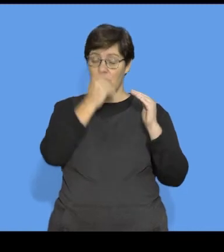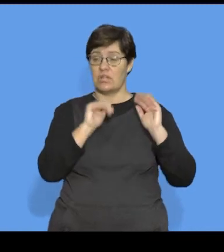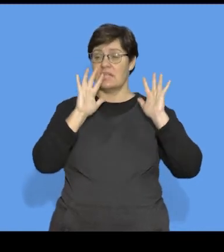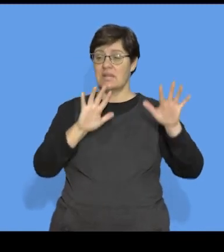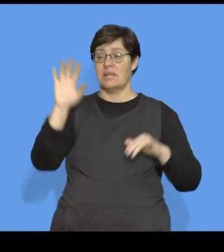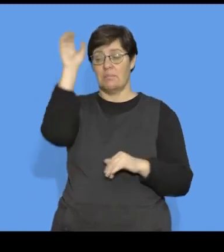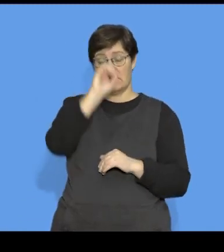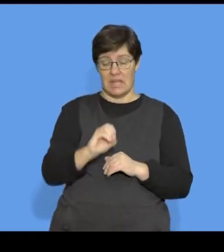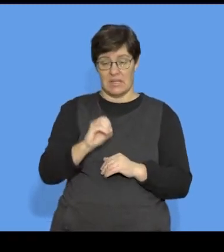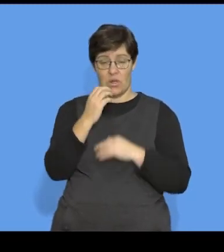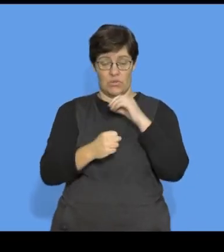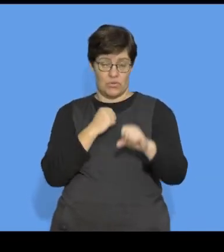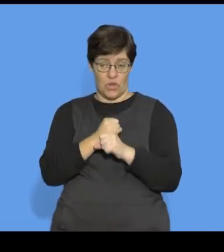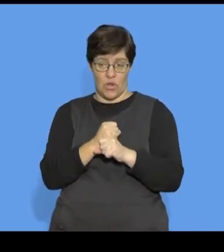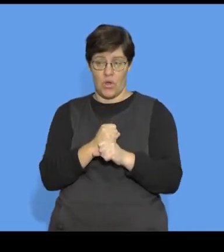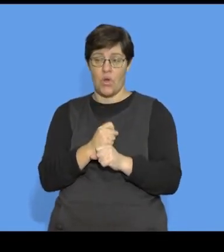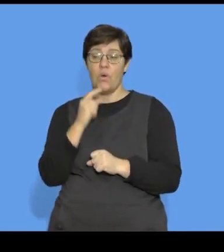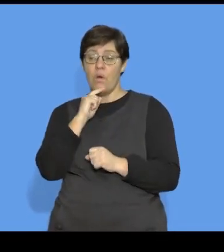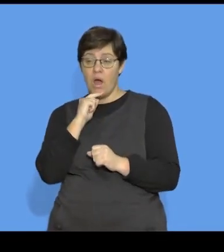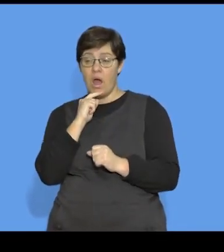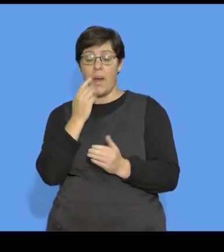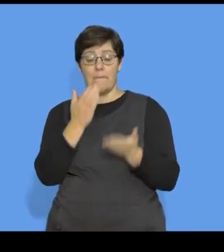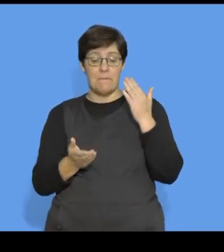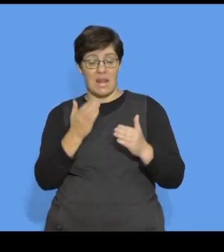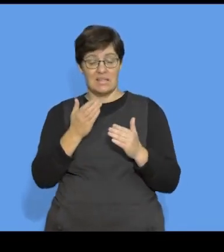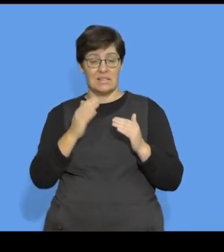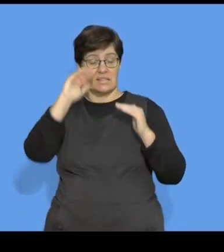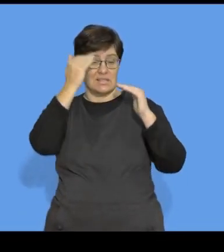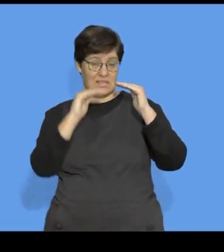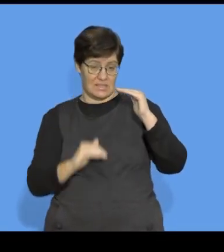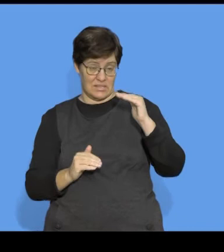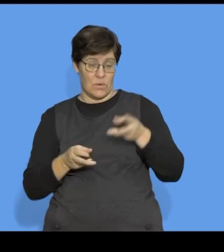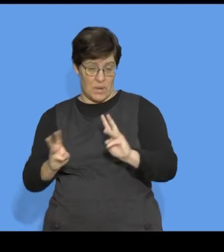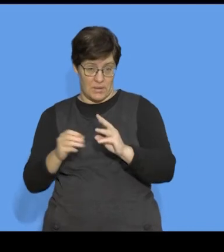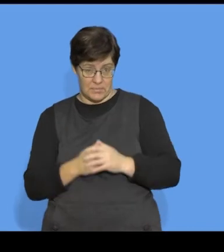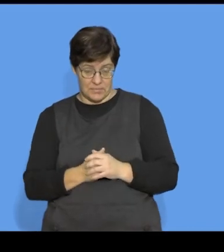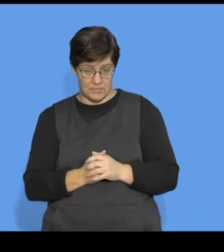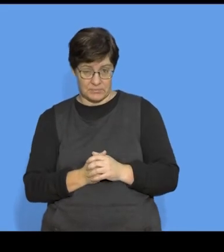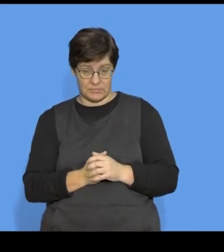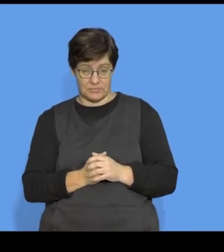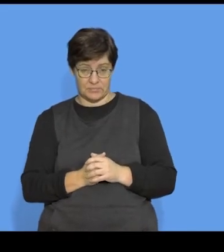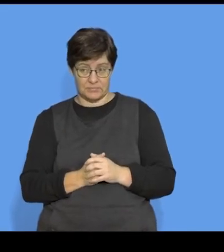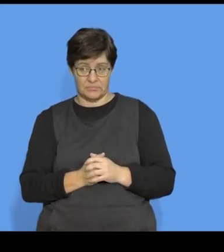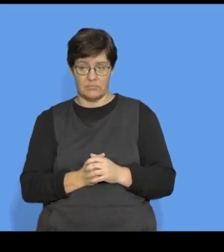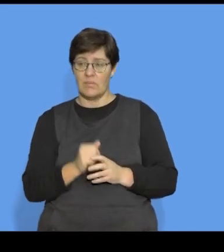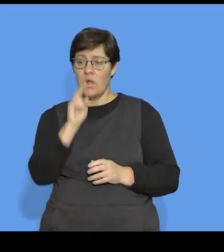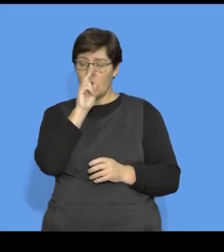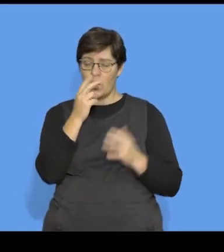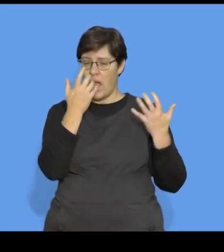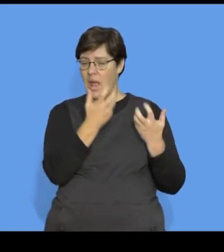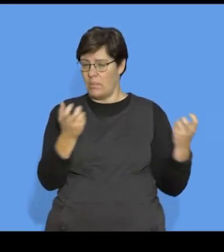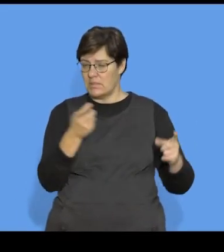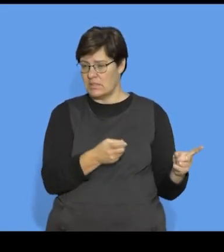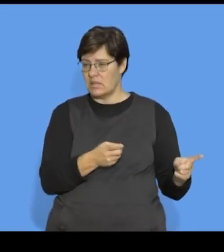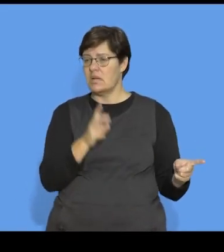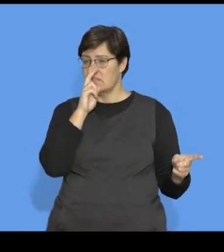is depreciated at 10% per annum on the diminishing balance method. So, step number one, look at your